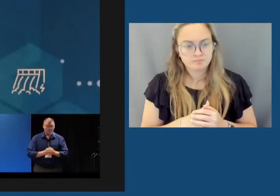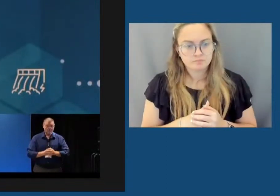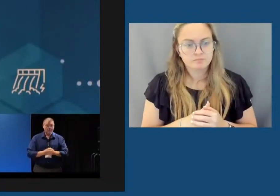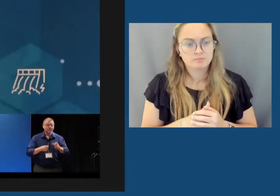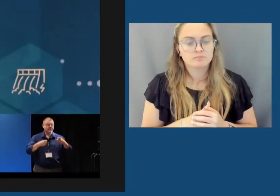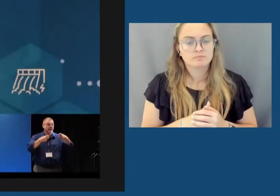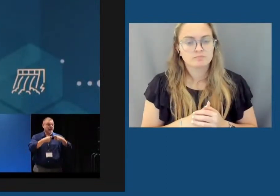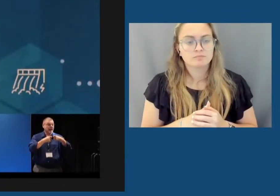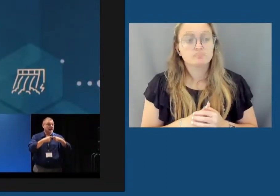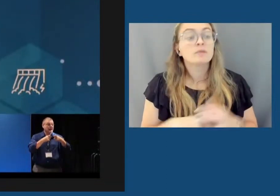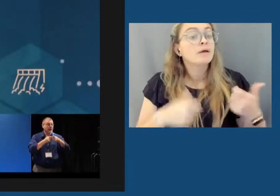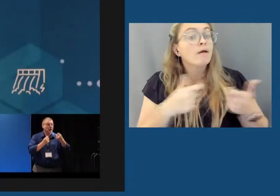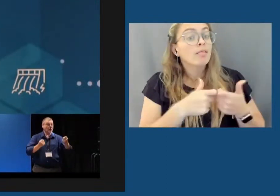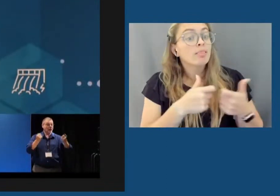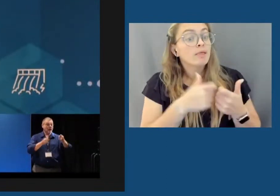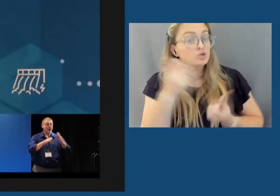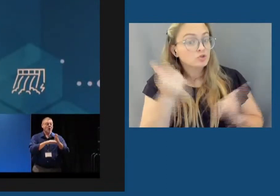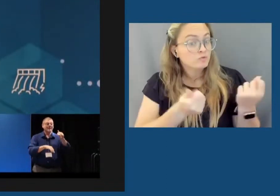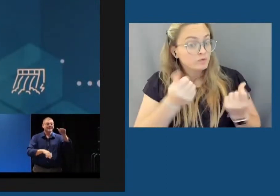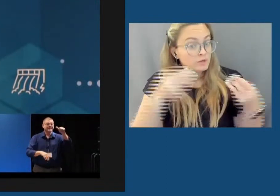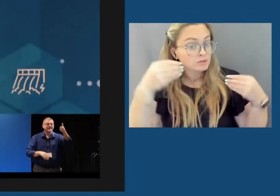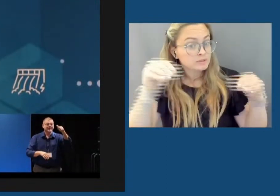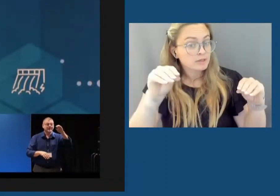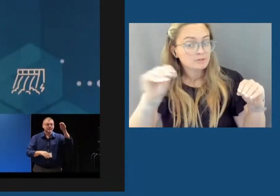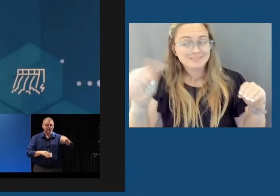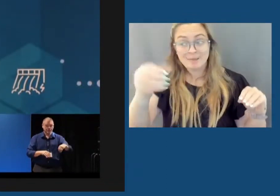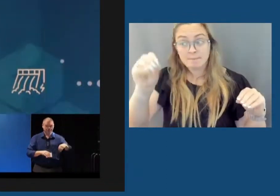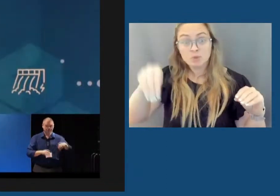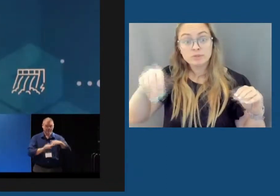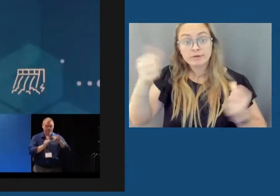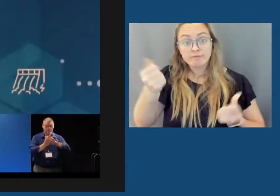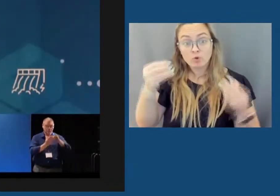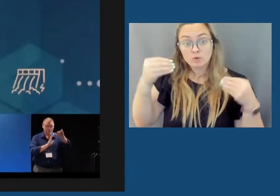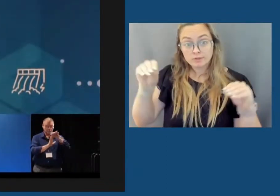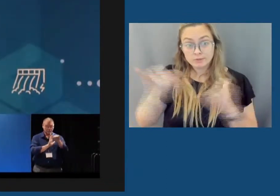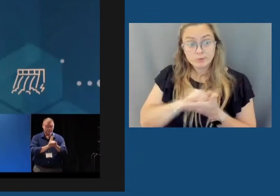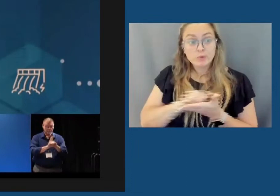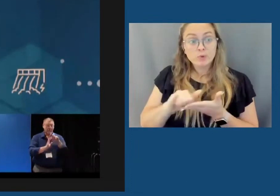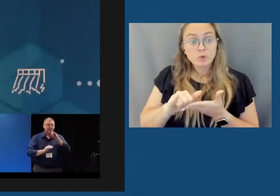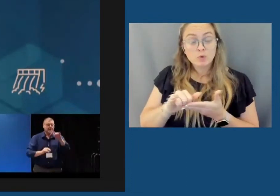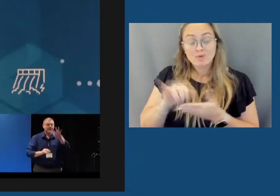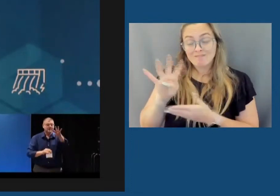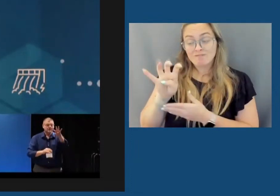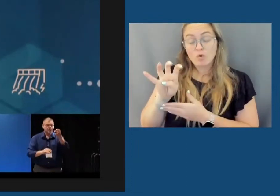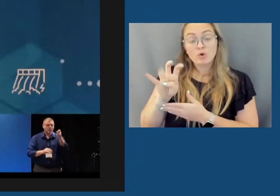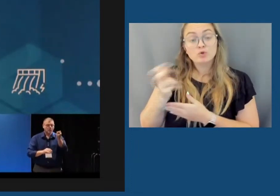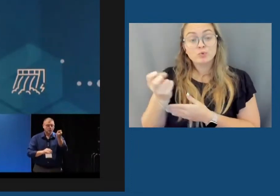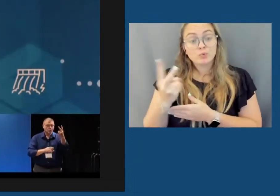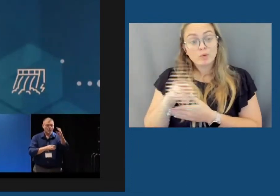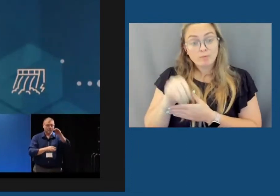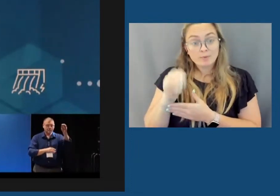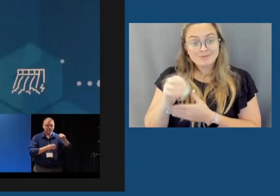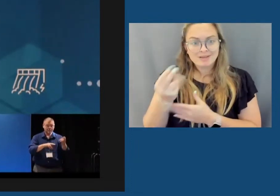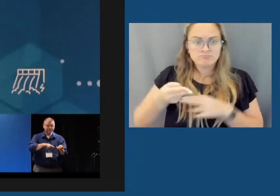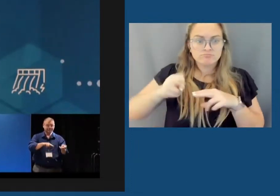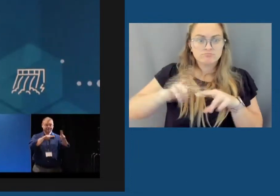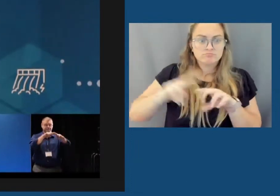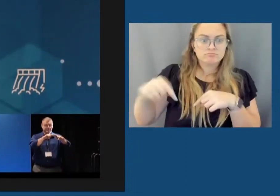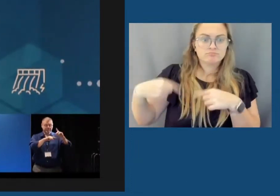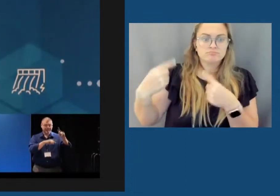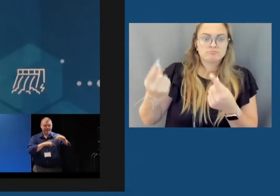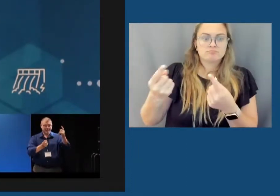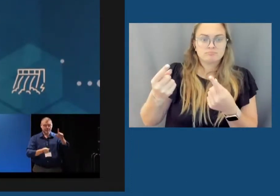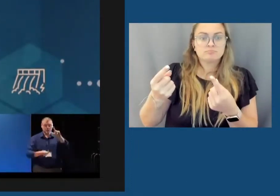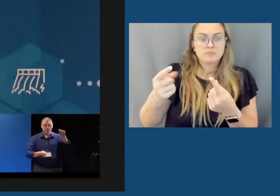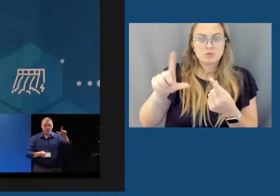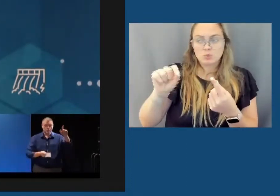vehicle sales are now over 10% of car sales in New York, which is a 412% increase since